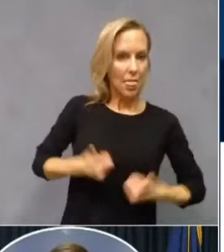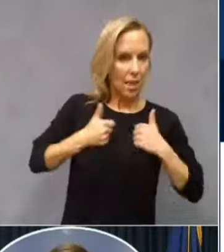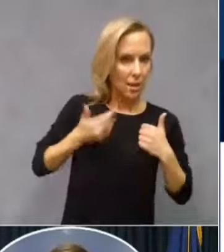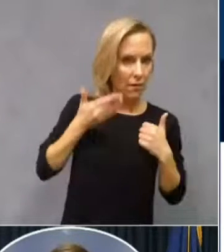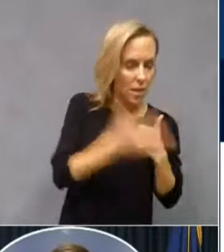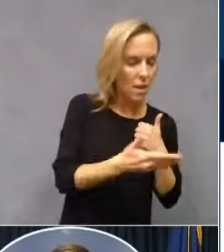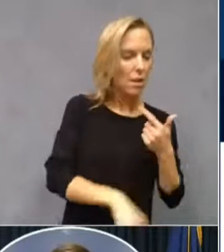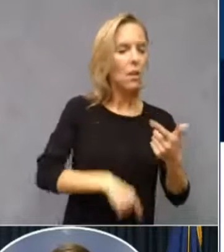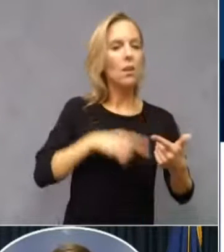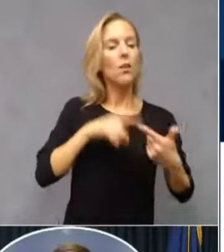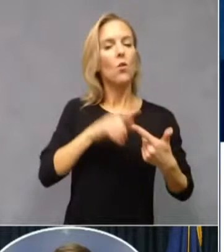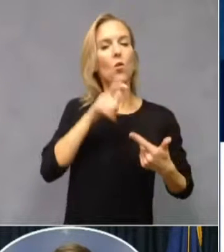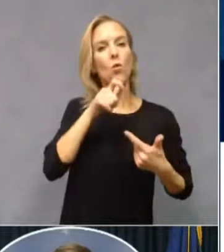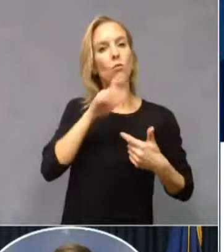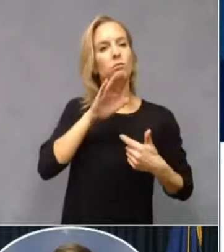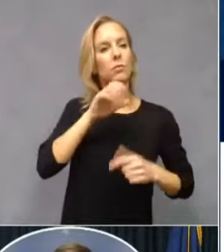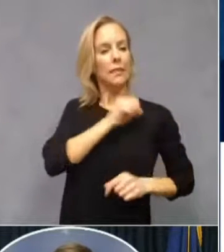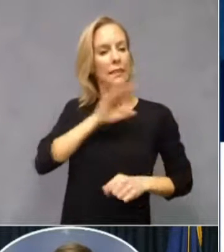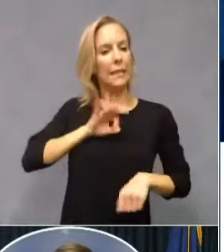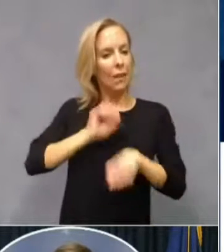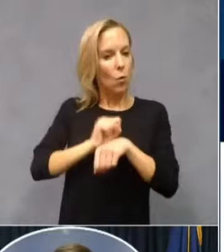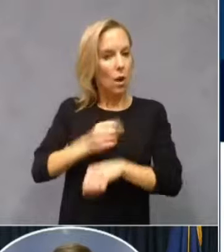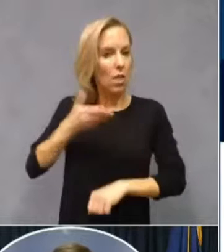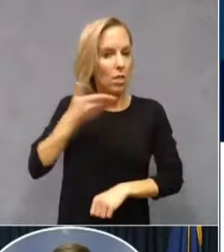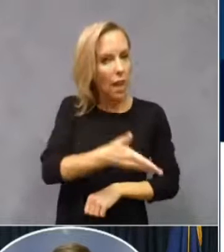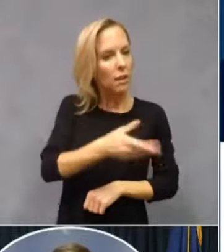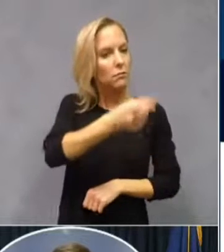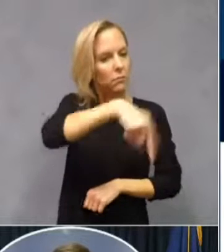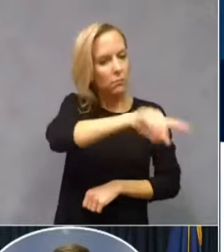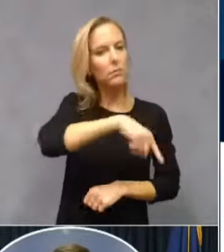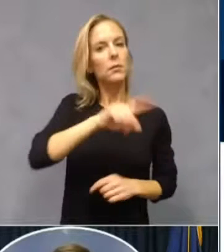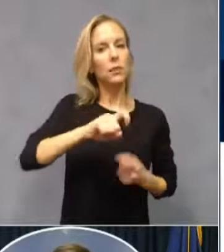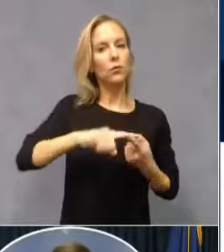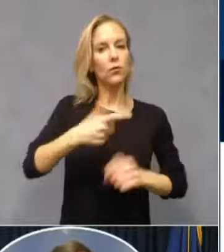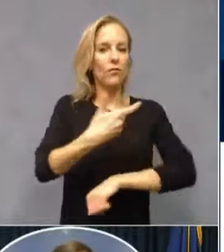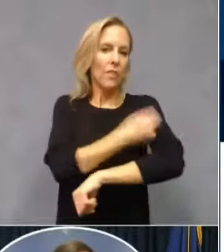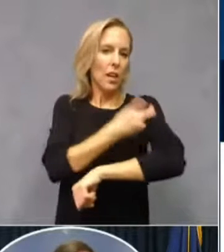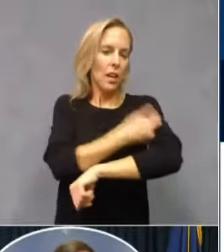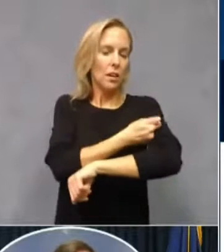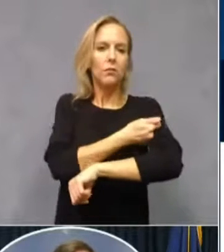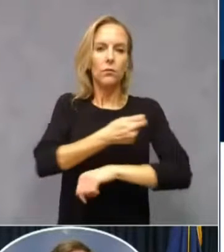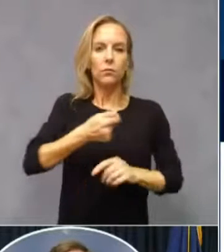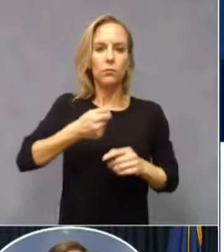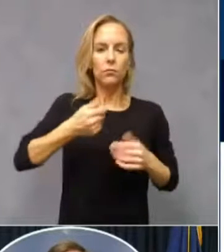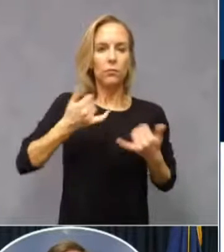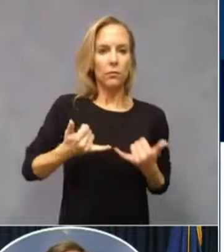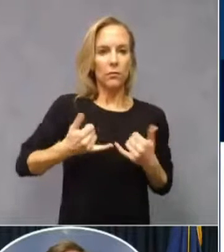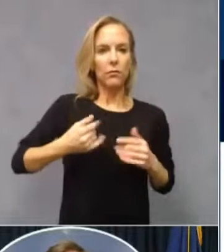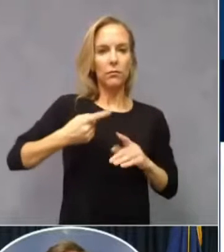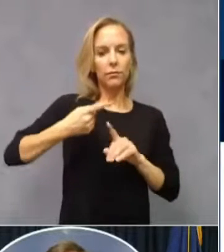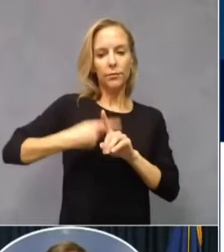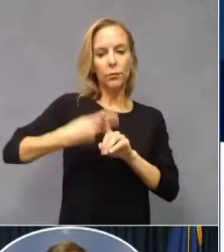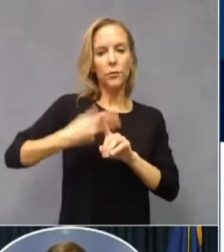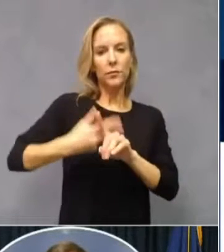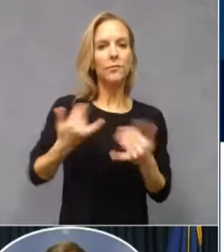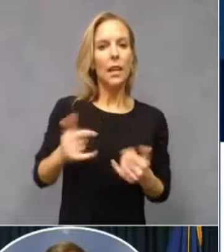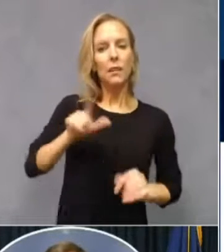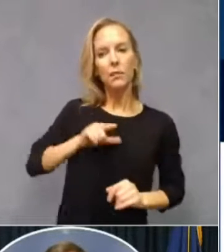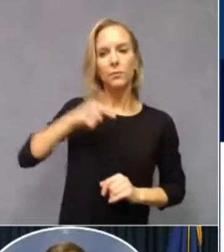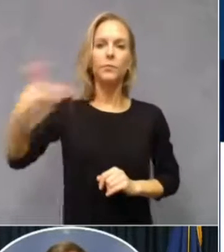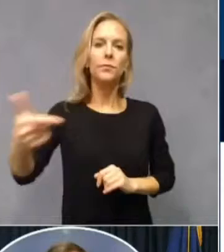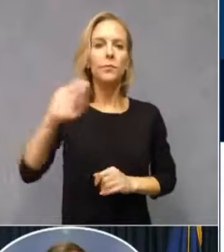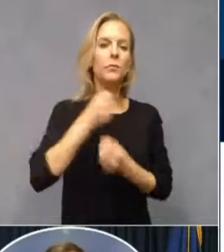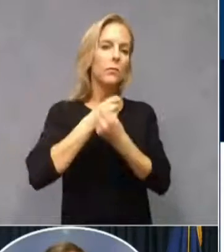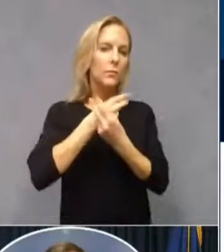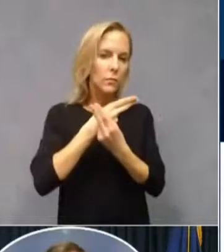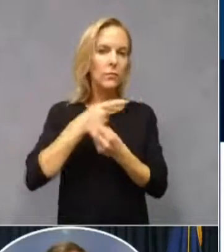of the staff members vaccinated in the next couple months. All right, with that, we'll turn it over to Dr. Stack, who's going to